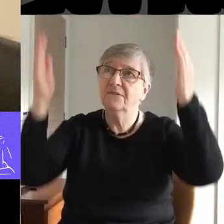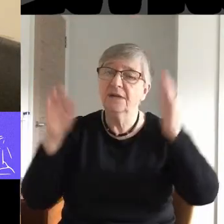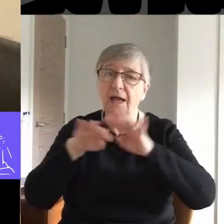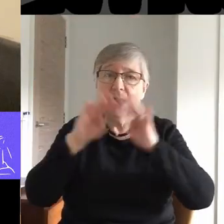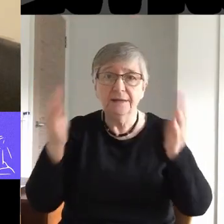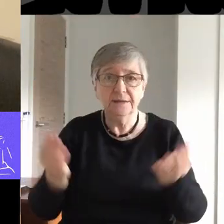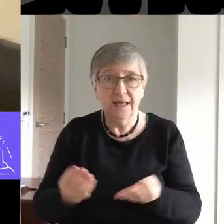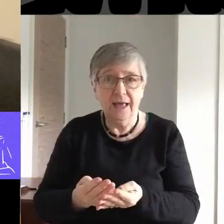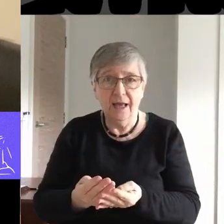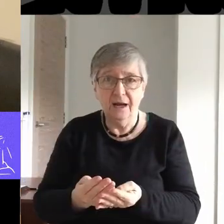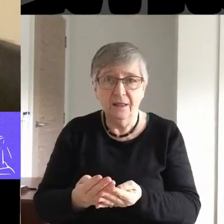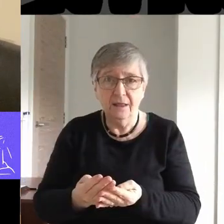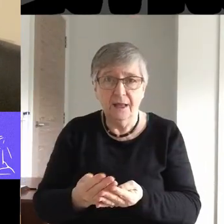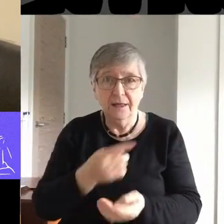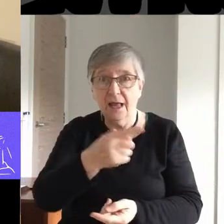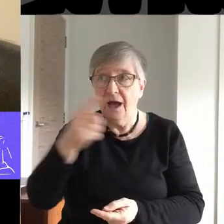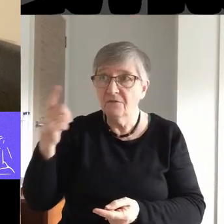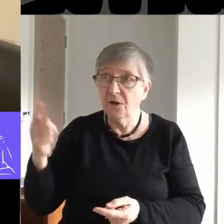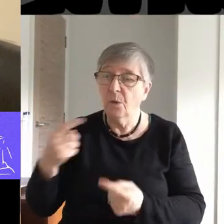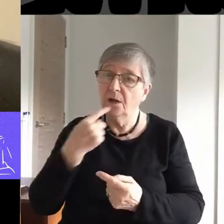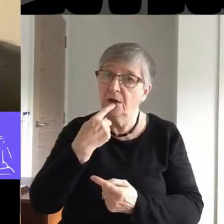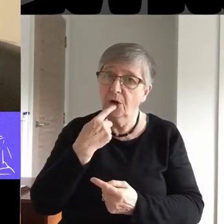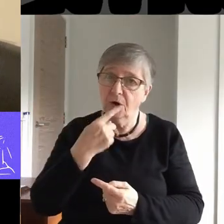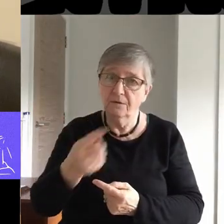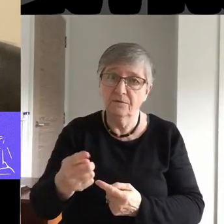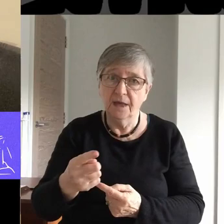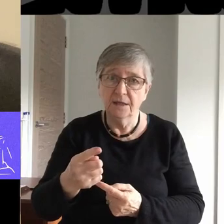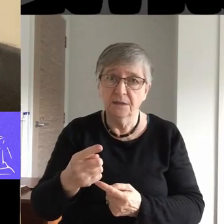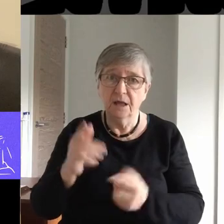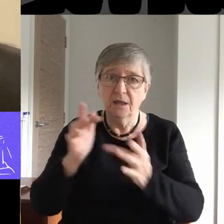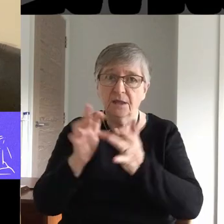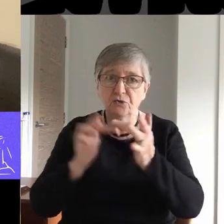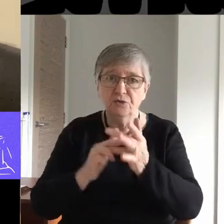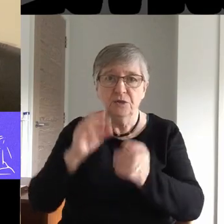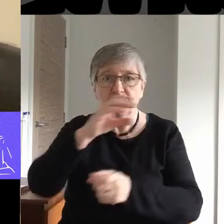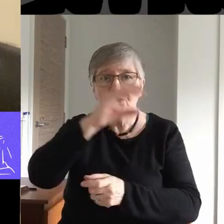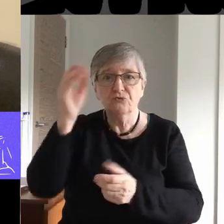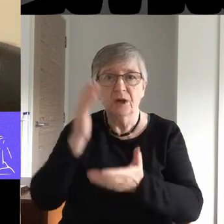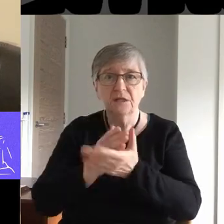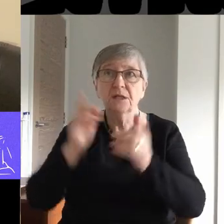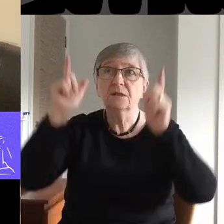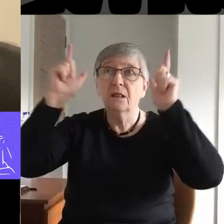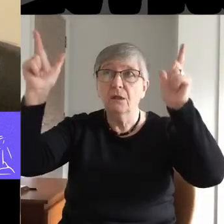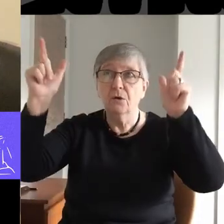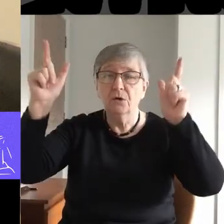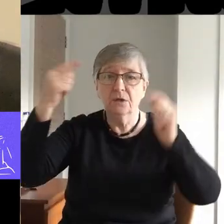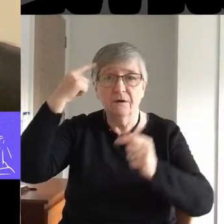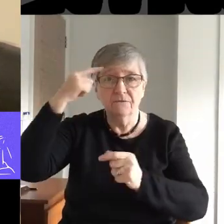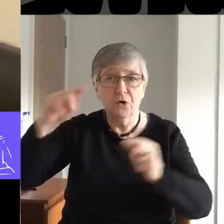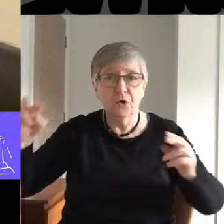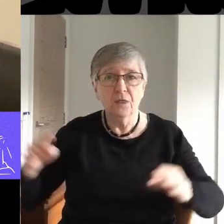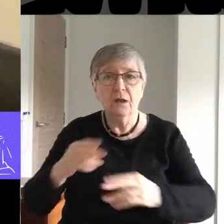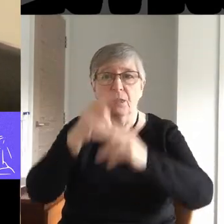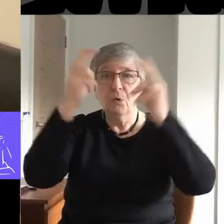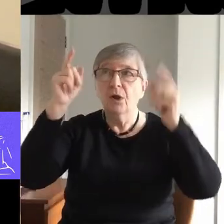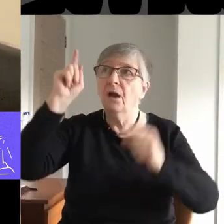earth, and every tongue acknowledge that Jesus Christ is Lord, to the glory of God the Father.